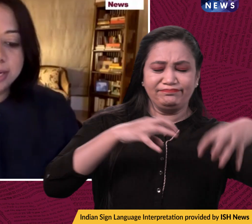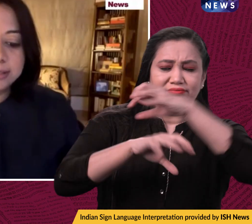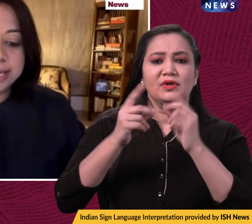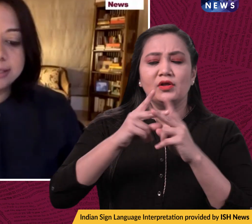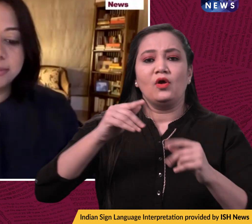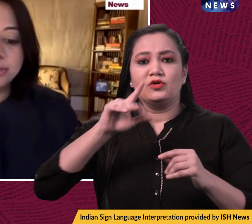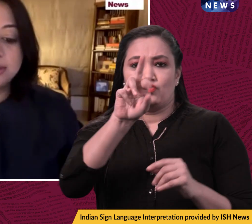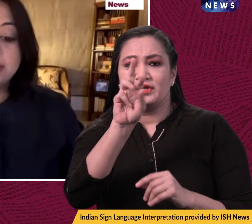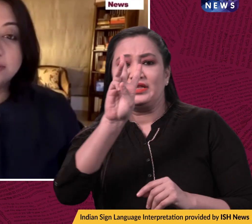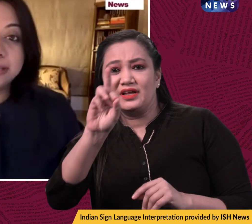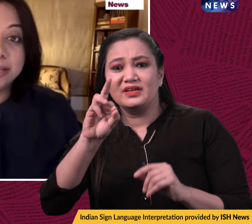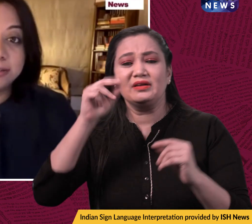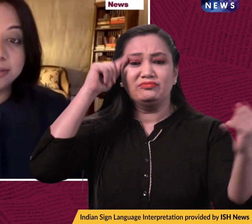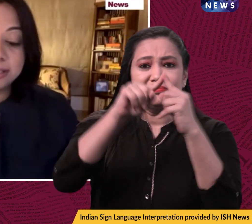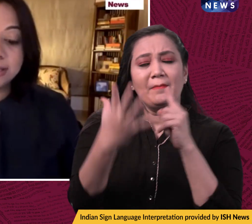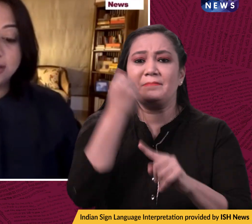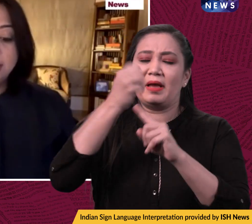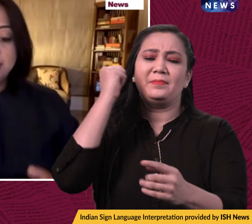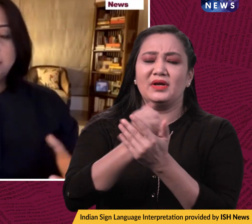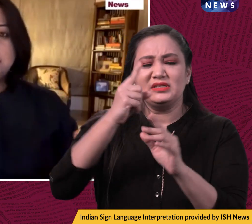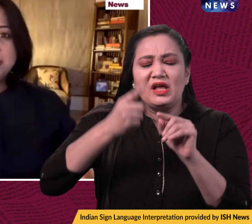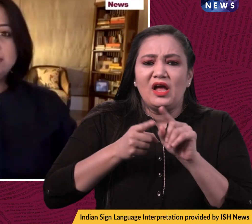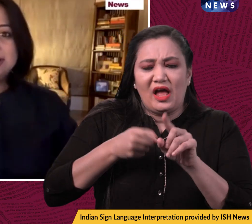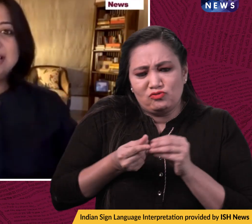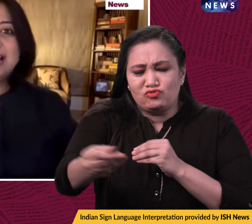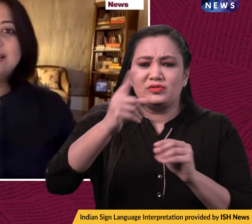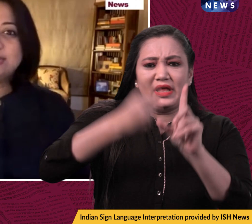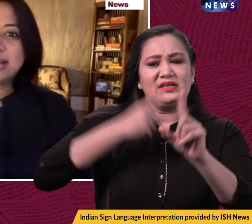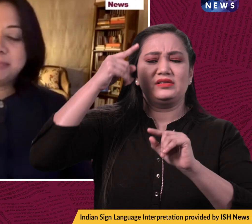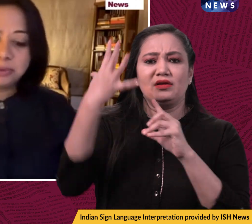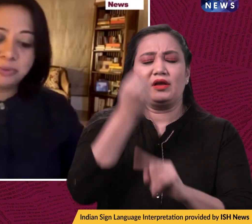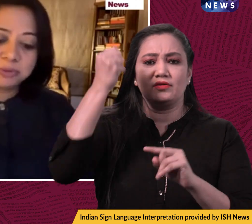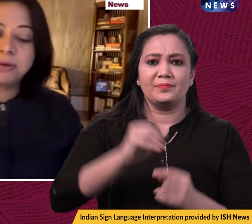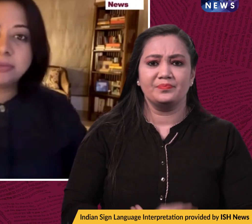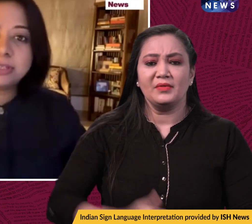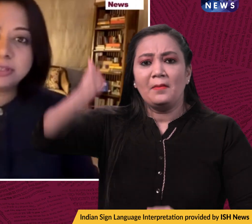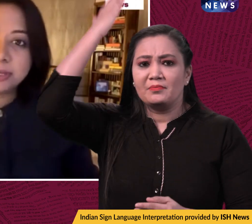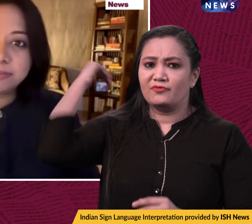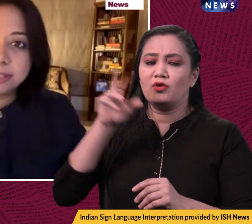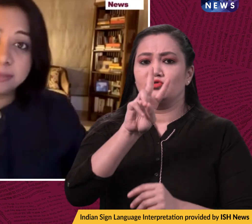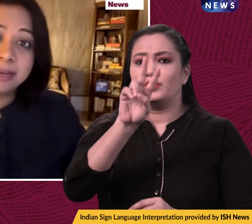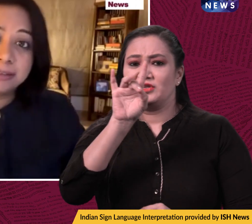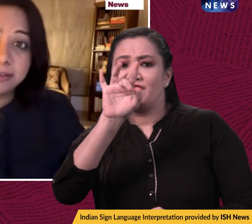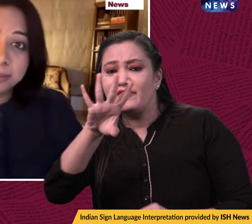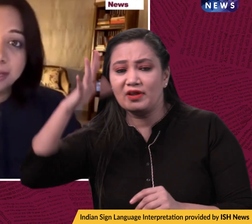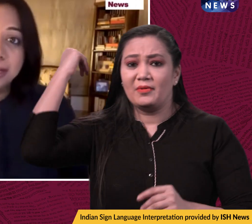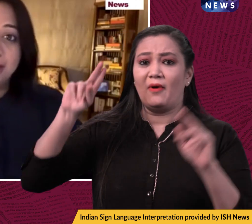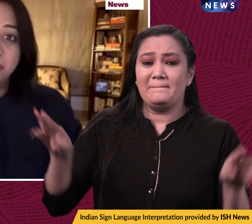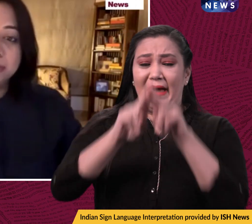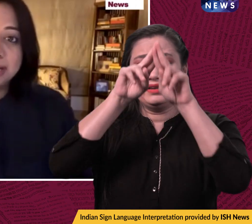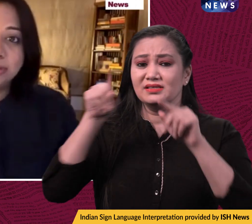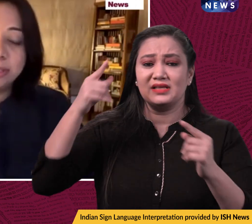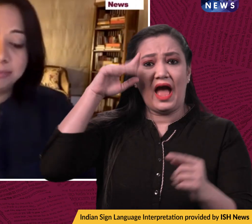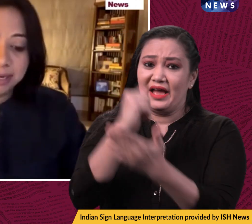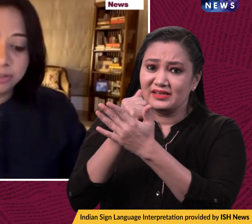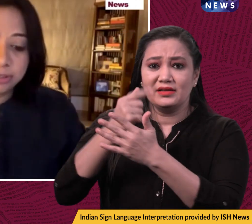2030 greenhouse gas emission targets by the end of next year, keeping in mind really the large gap between what was promised in 2015 in the Paris Agreement and